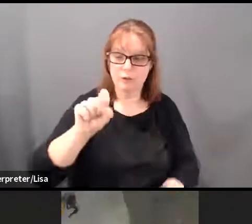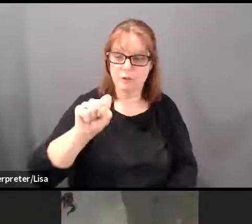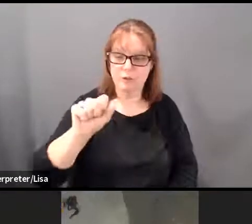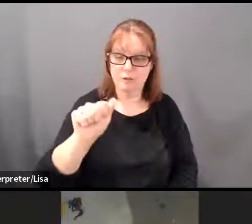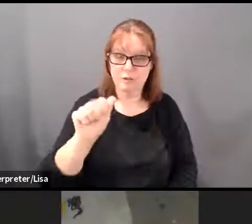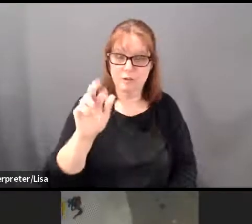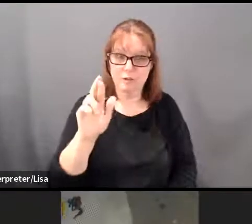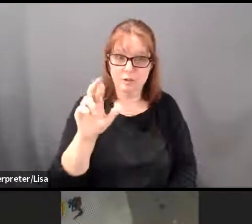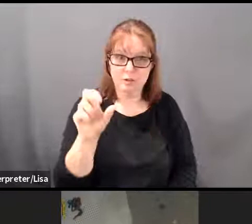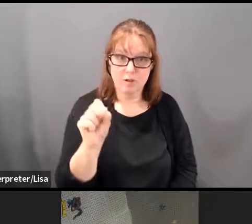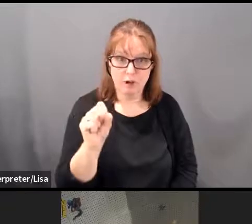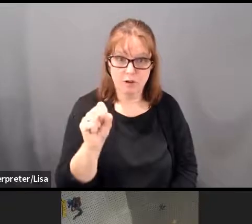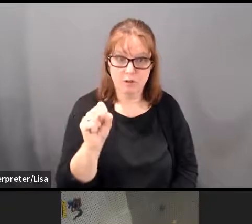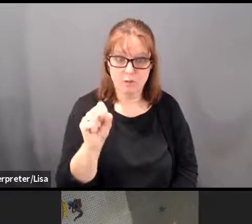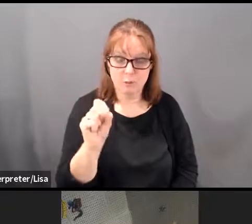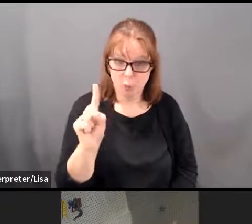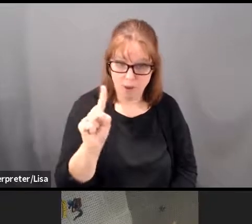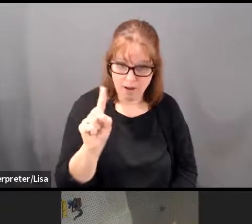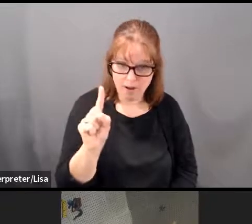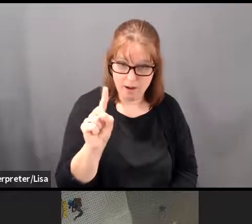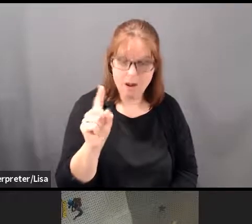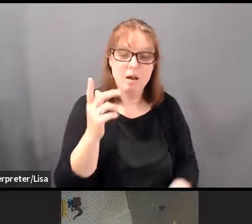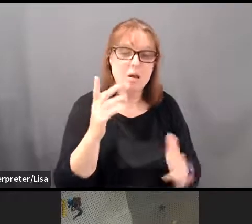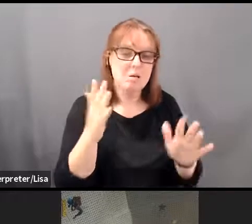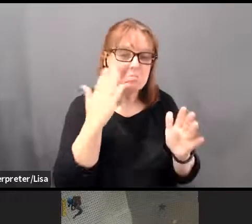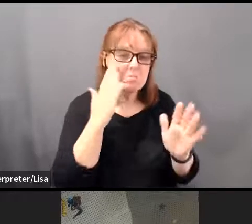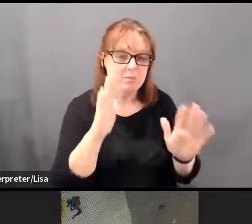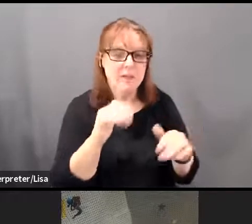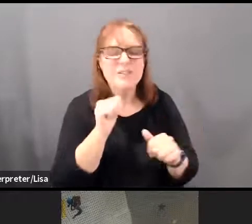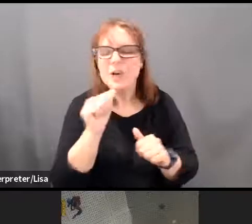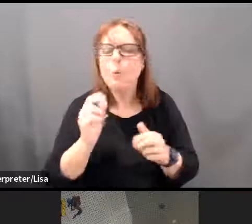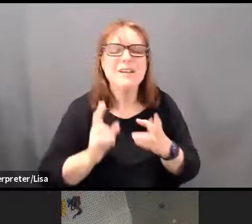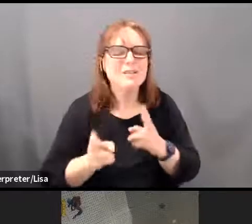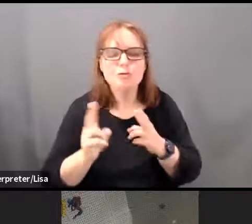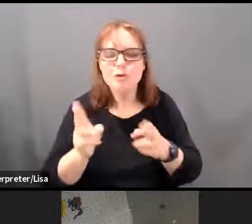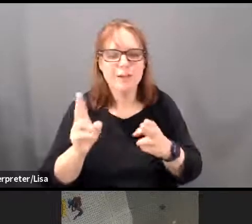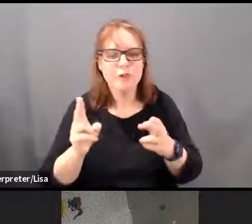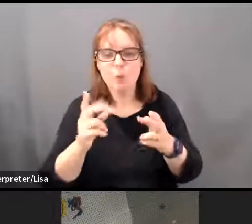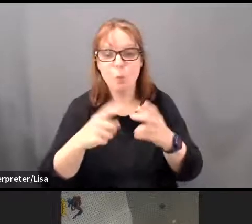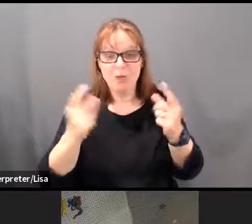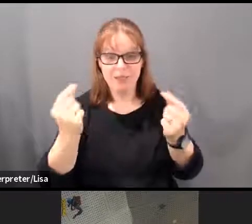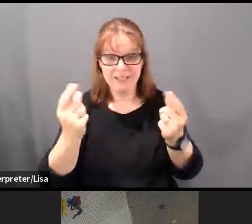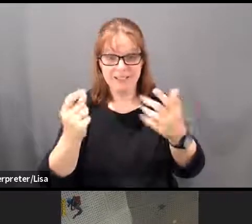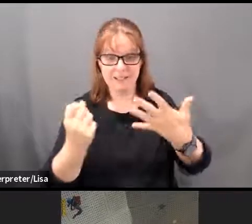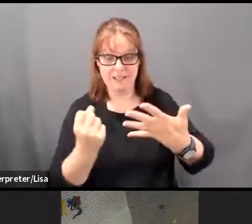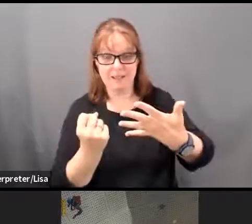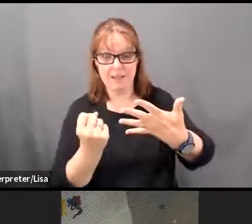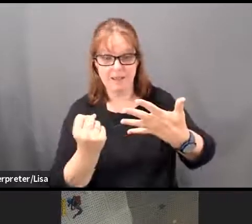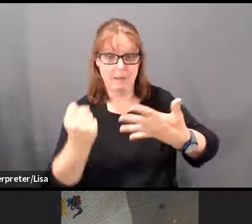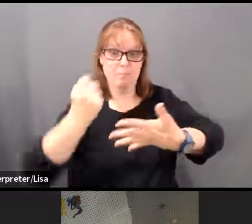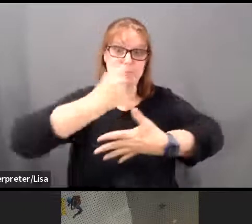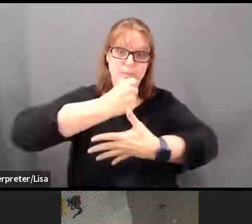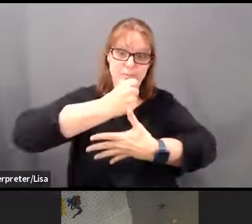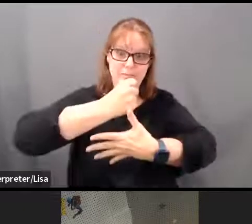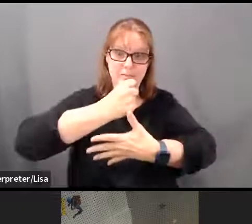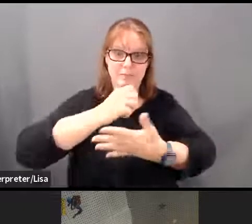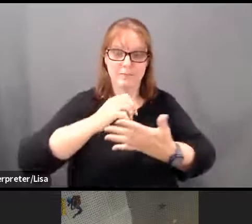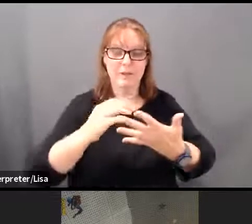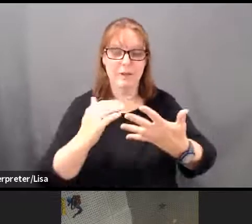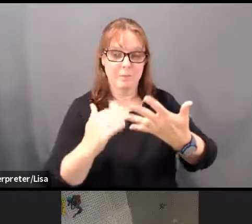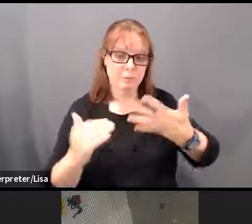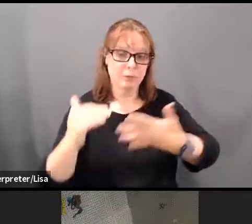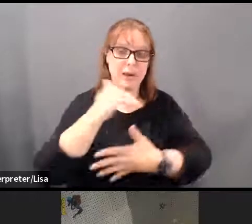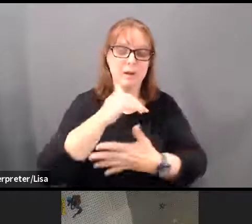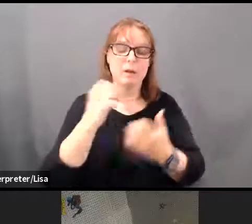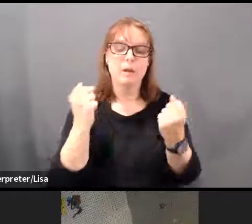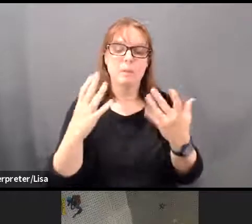respiratory syndrome 1. So it wasn't rushed, it was prioritized. So, and I think what you saw was a lot of scientists